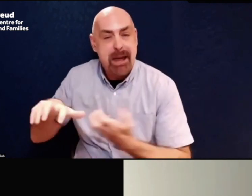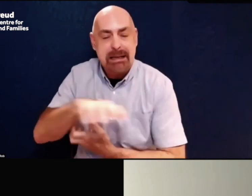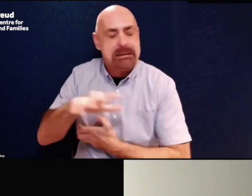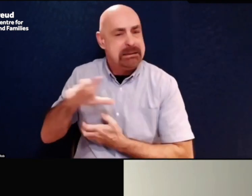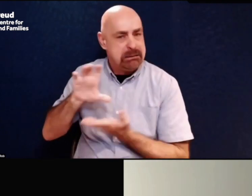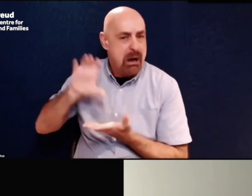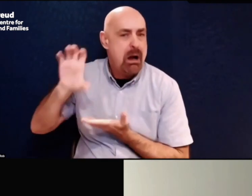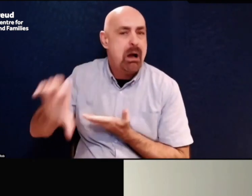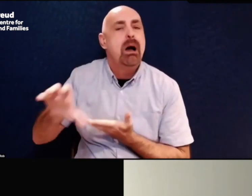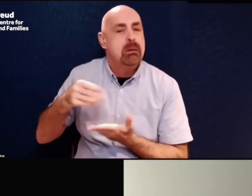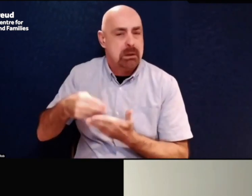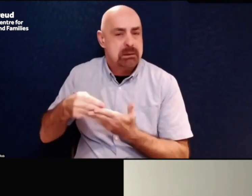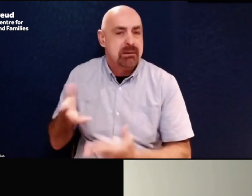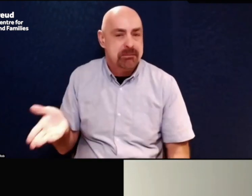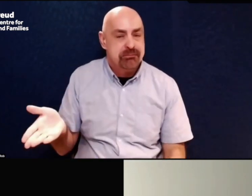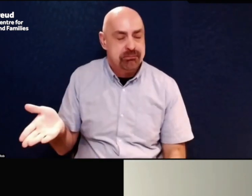treatments.